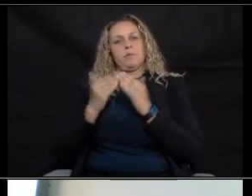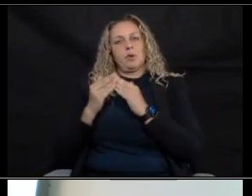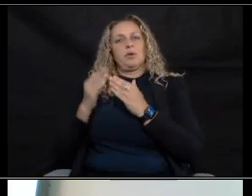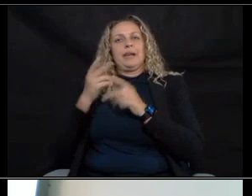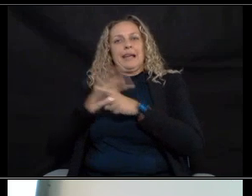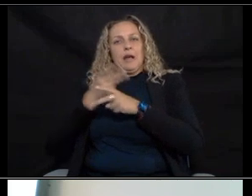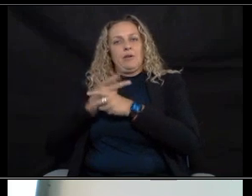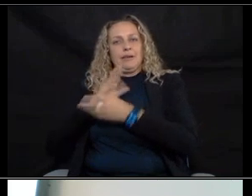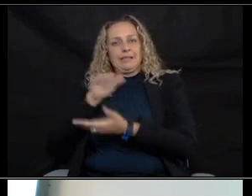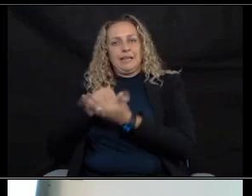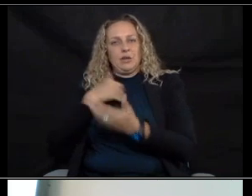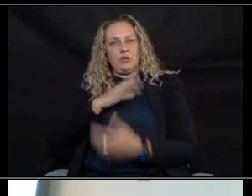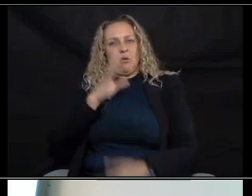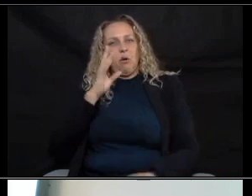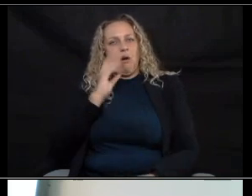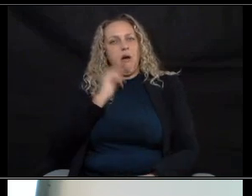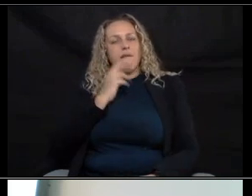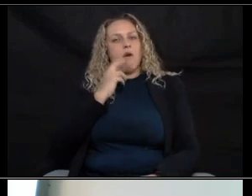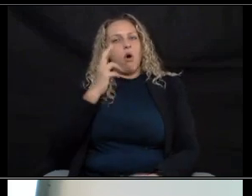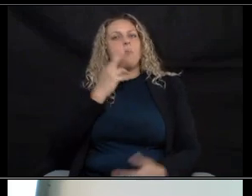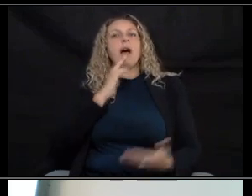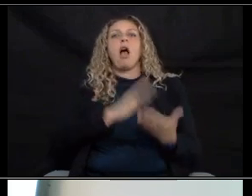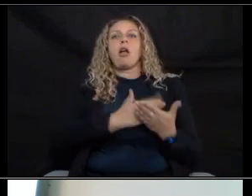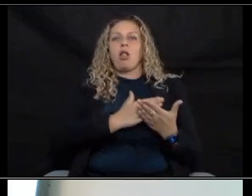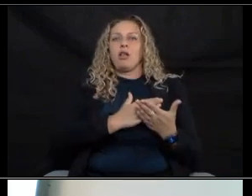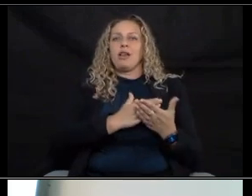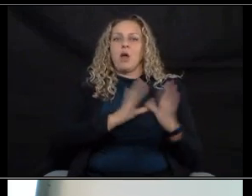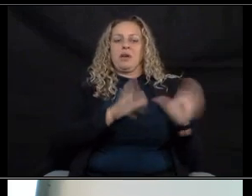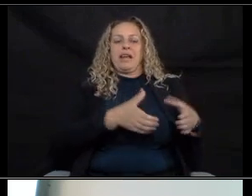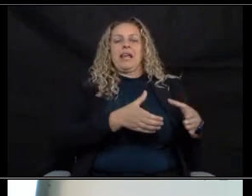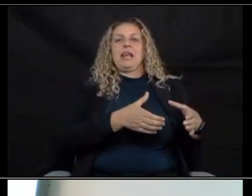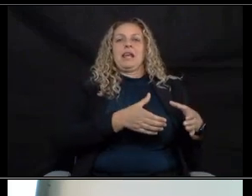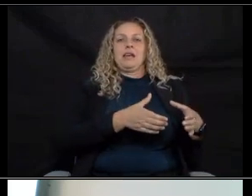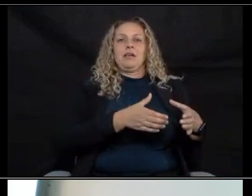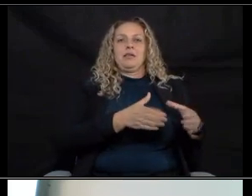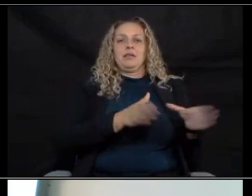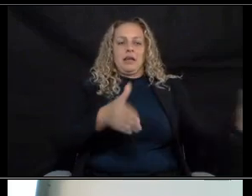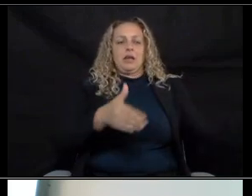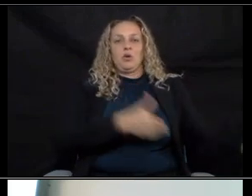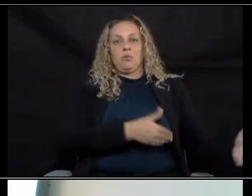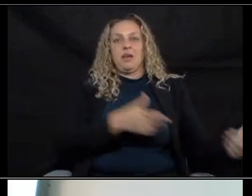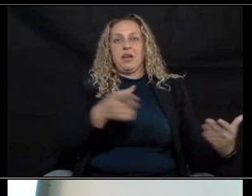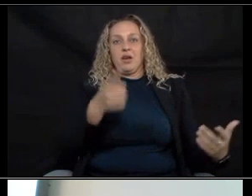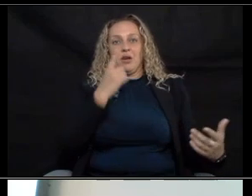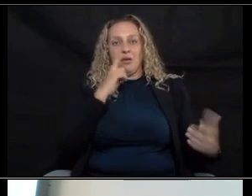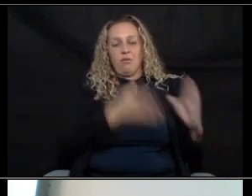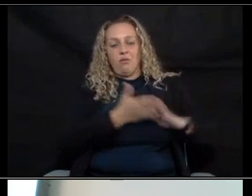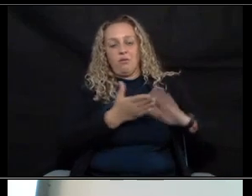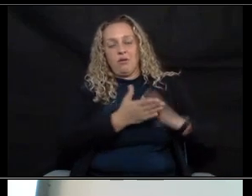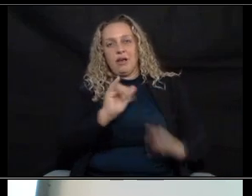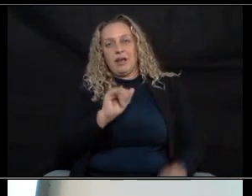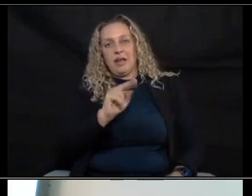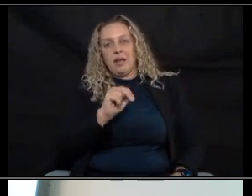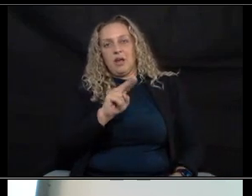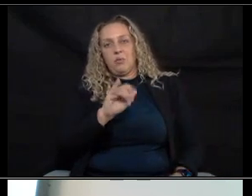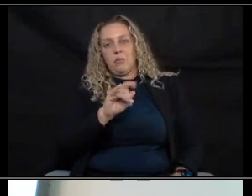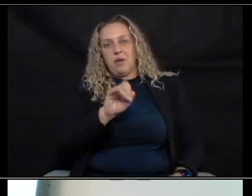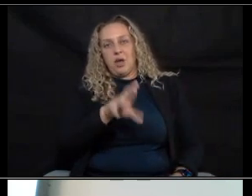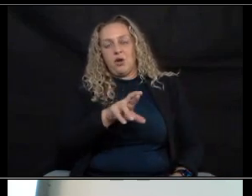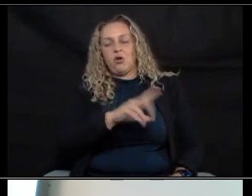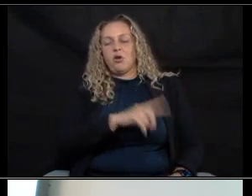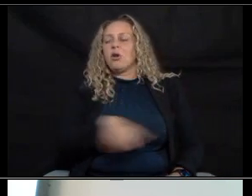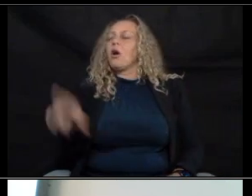to learn if a culinary incubator is in the works now that you have your kitchen up and running. All of our